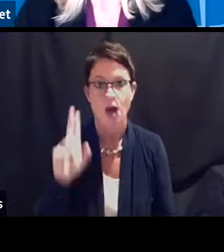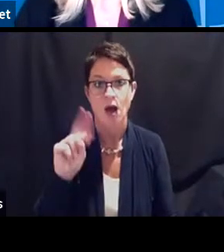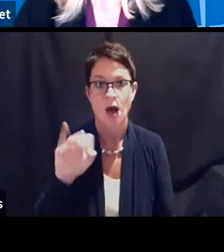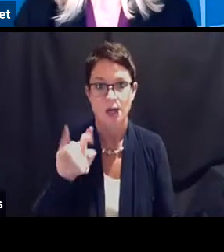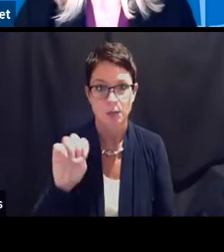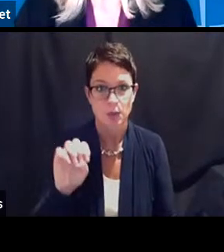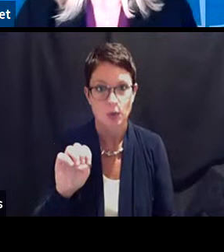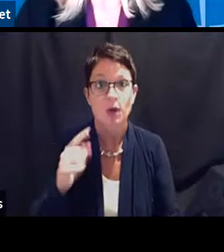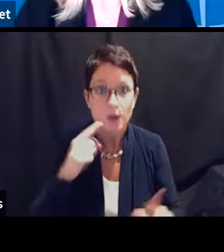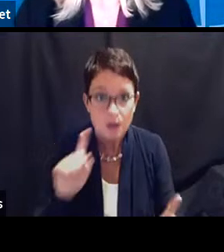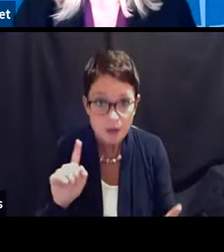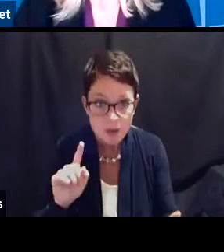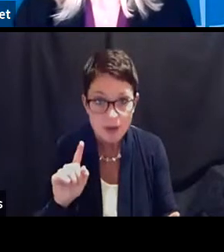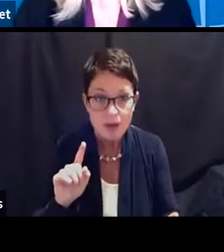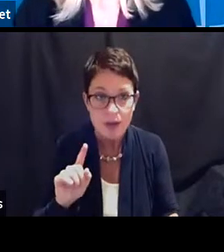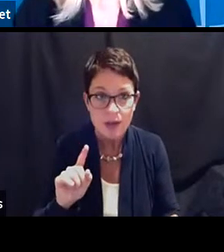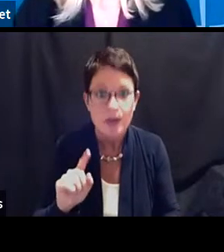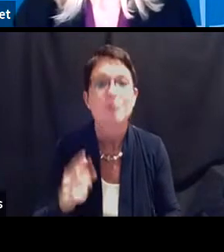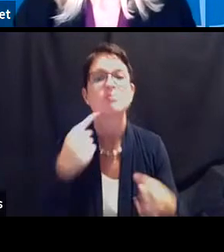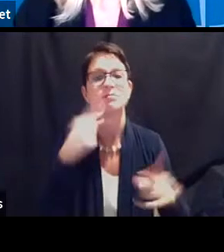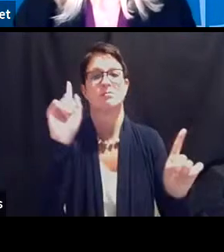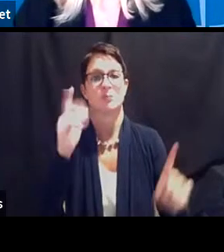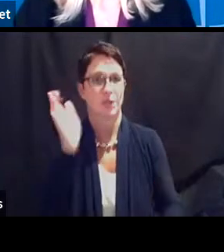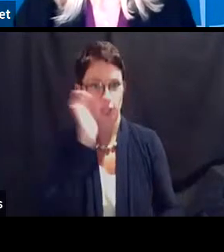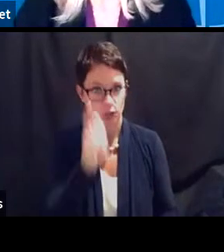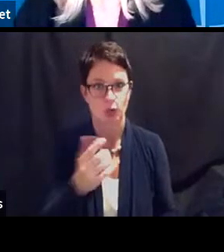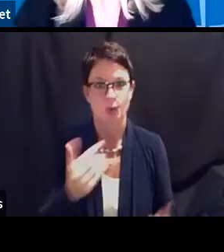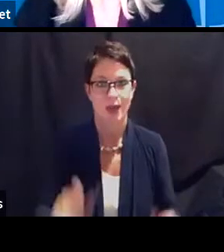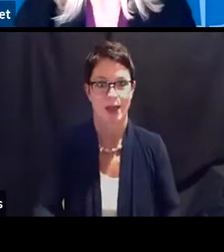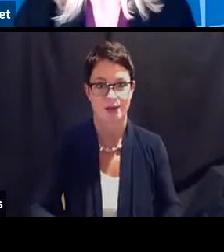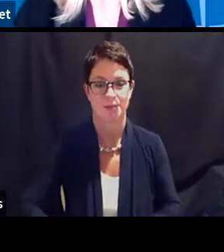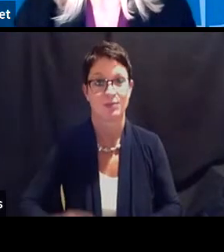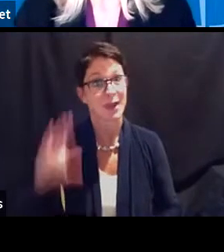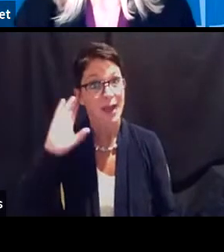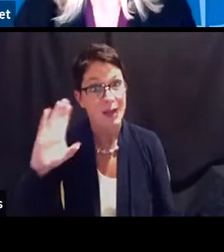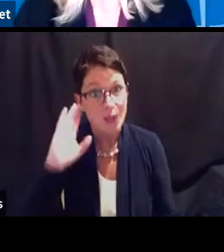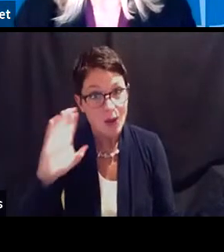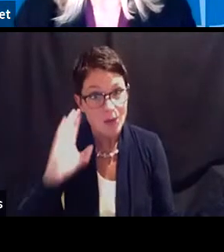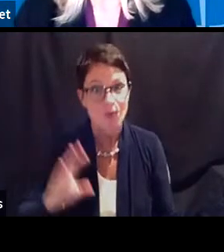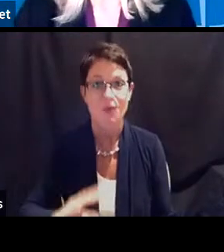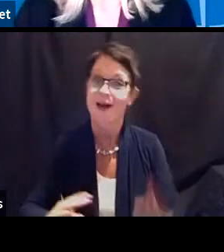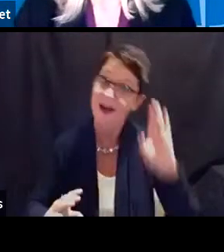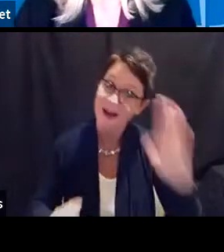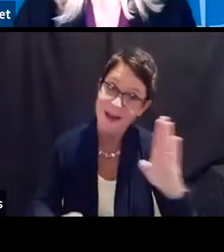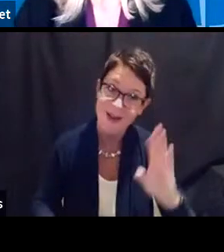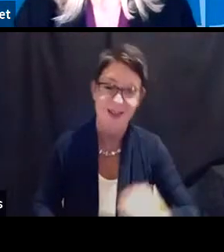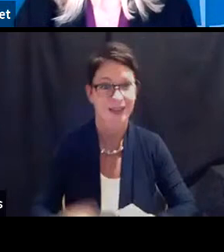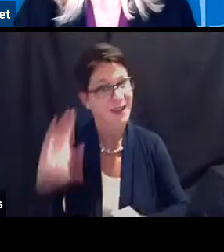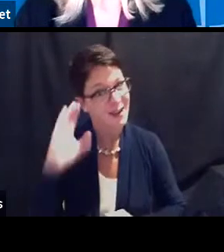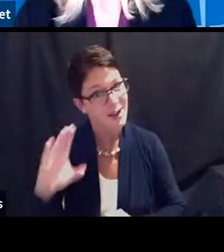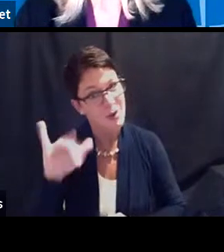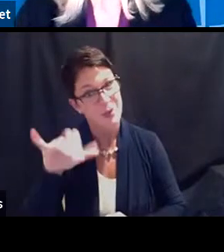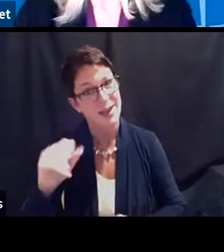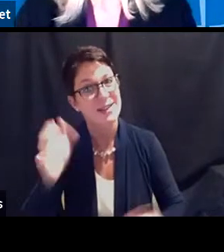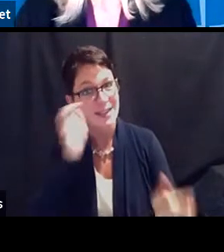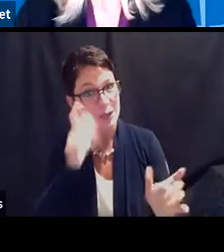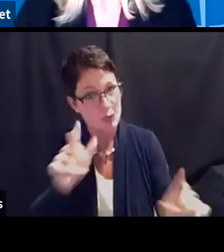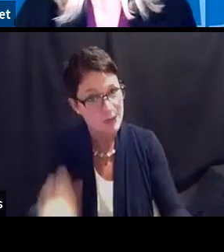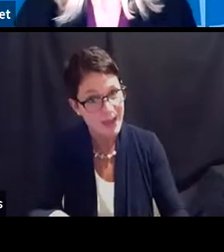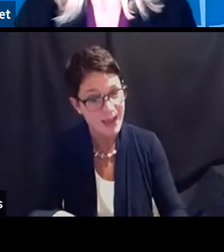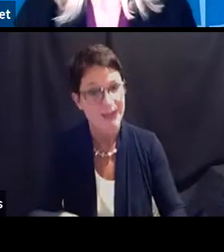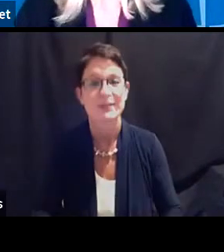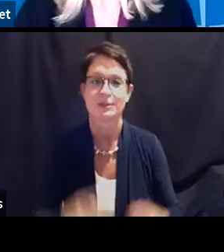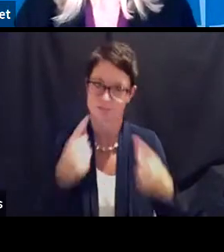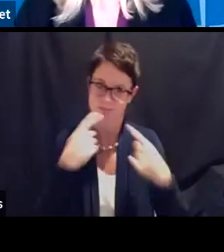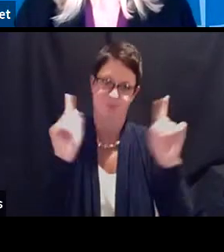mic. There you go. Hello. Hello. Hello. Yes, I can hear